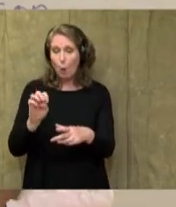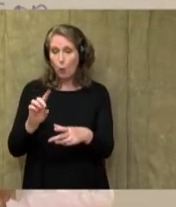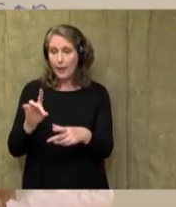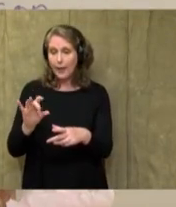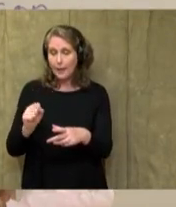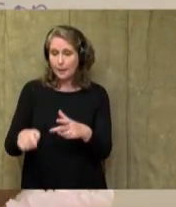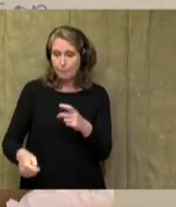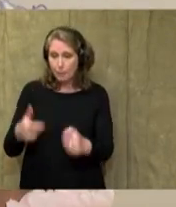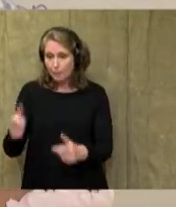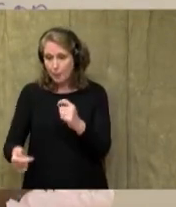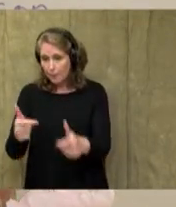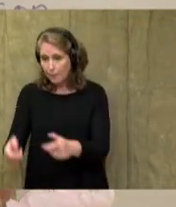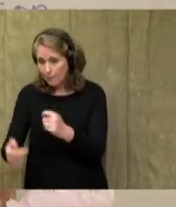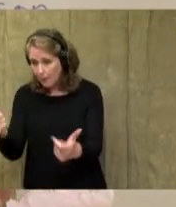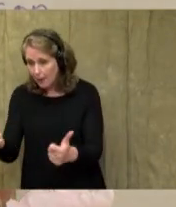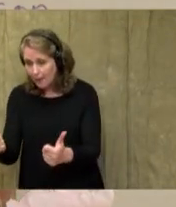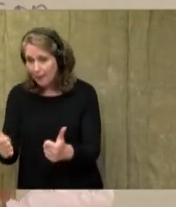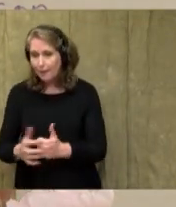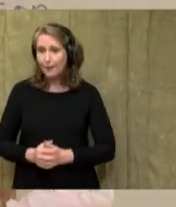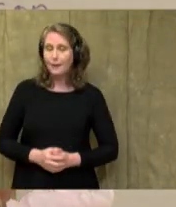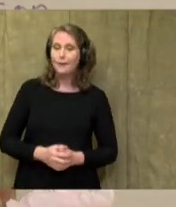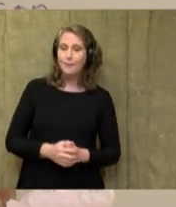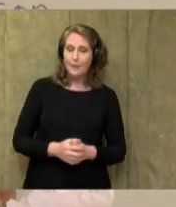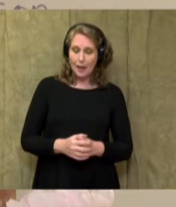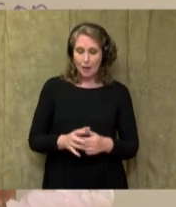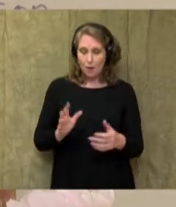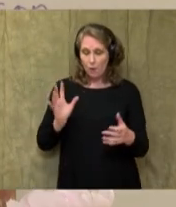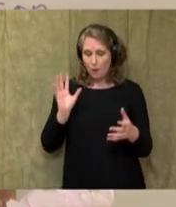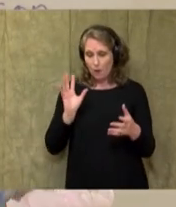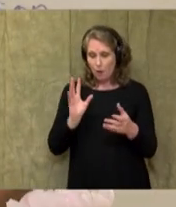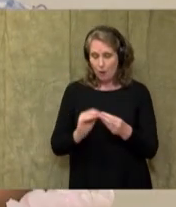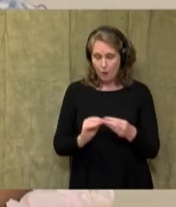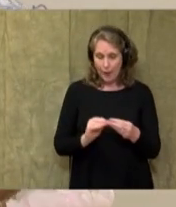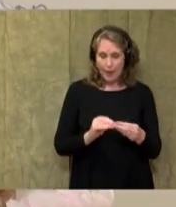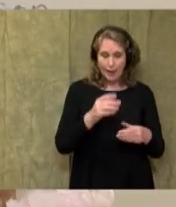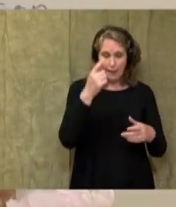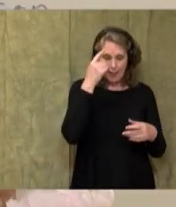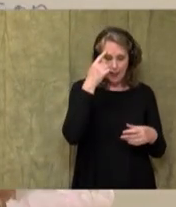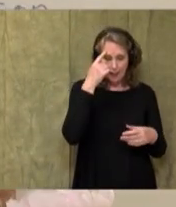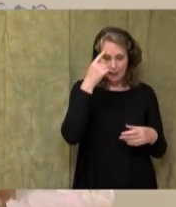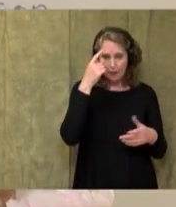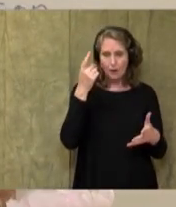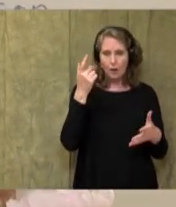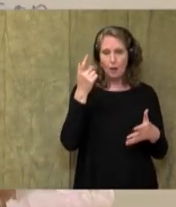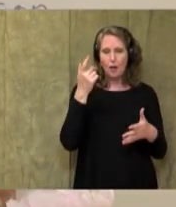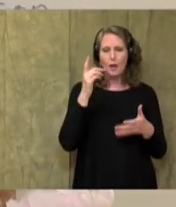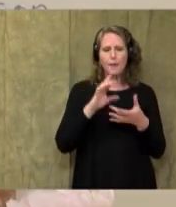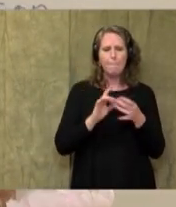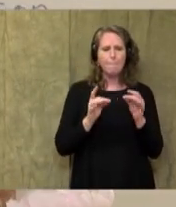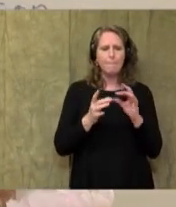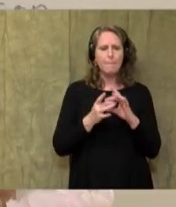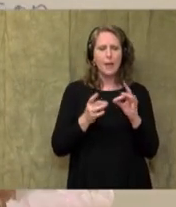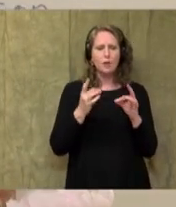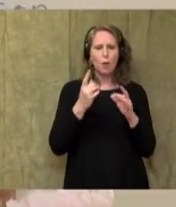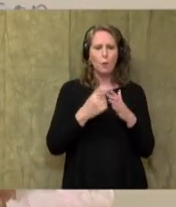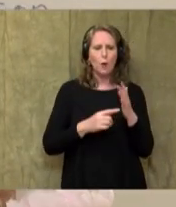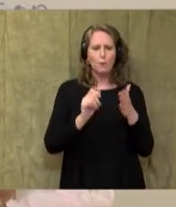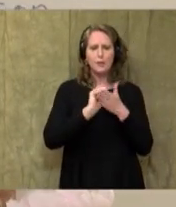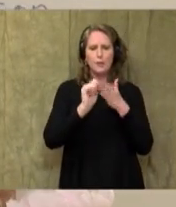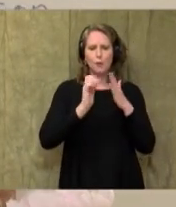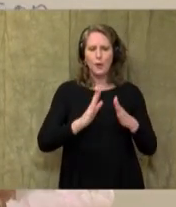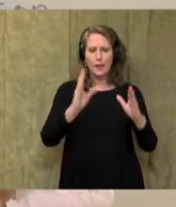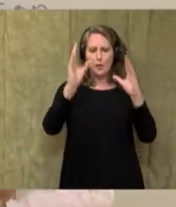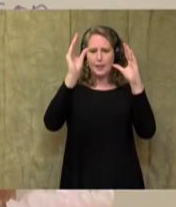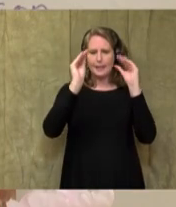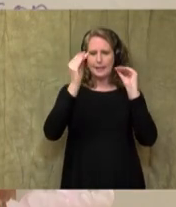the weeds, right? Okay, so with all of those things in mind, what message, what lesson